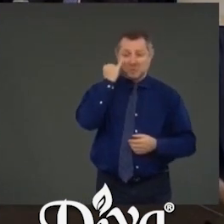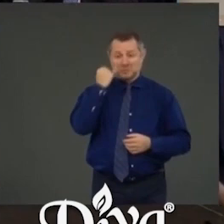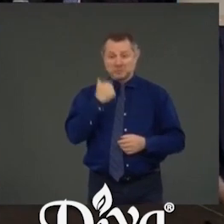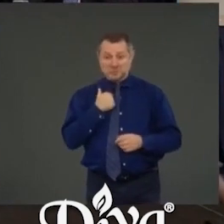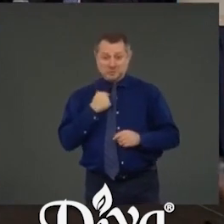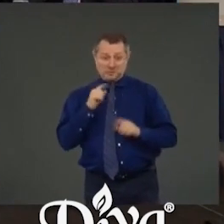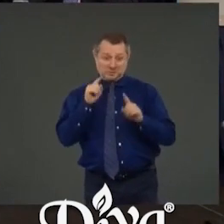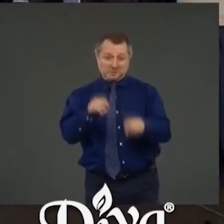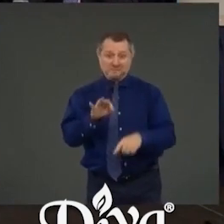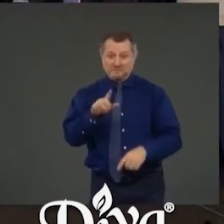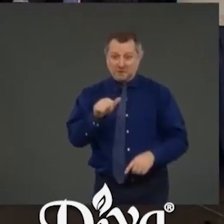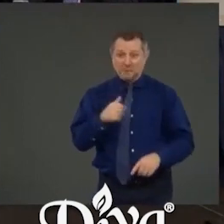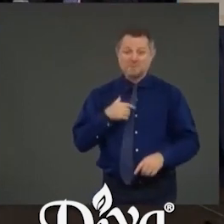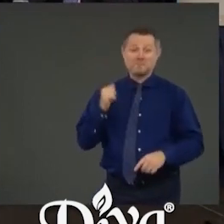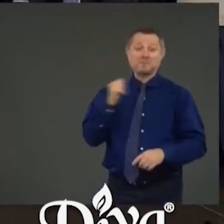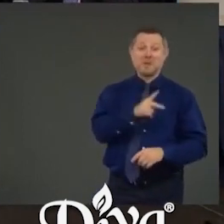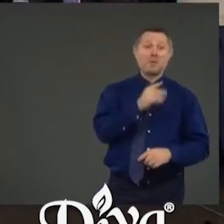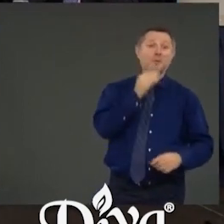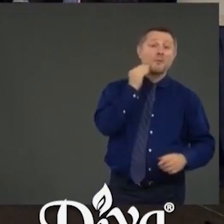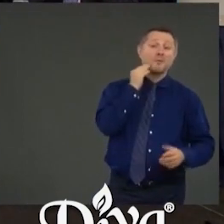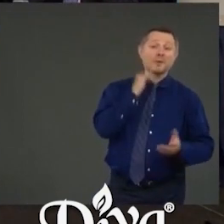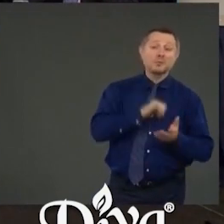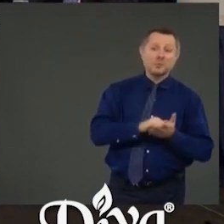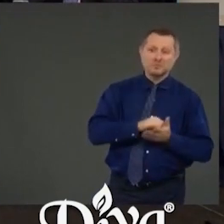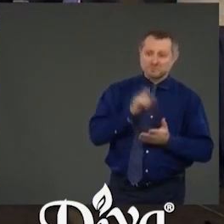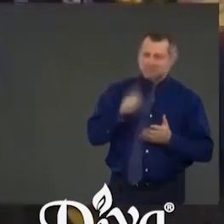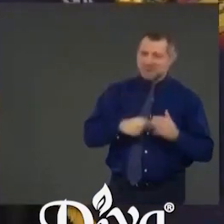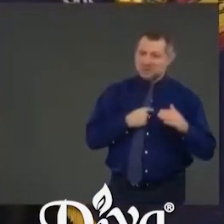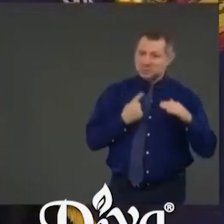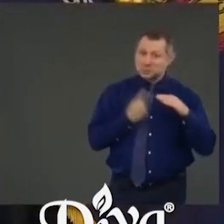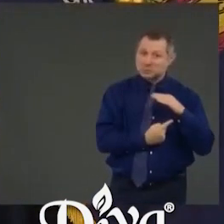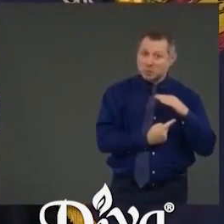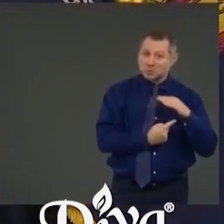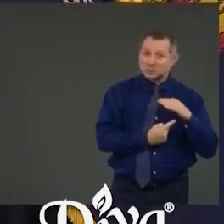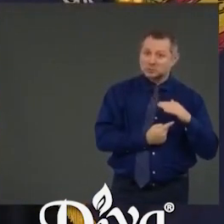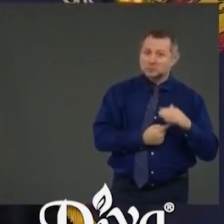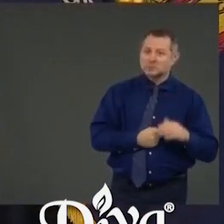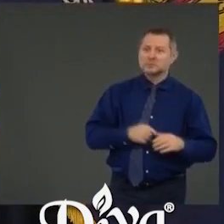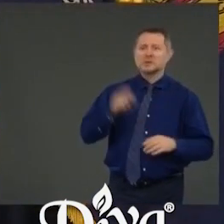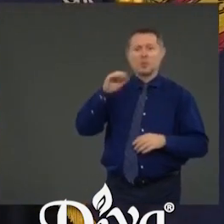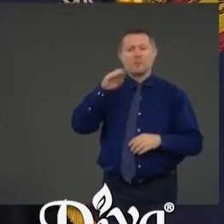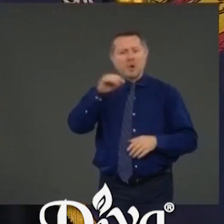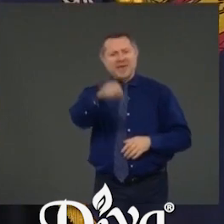for vacation, do I have to then quarantine also? Yep. Yes.